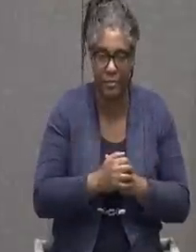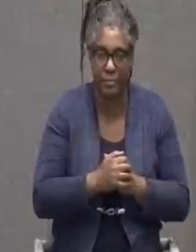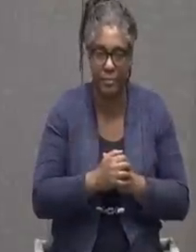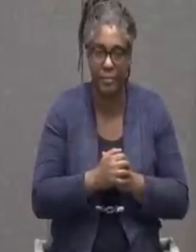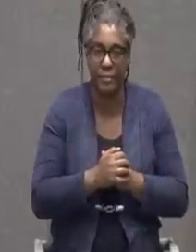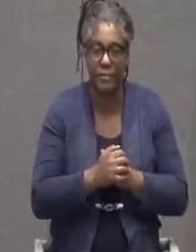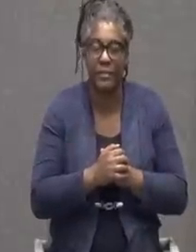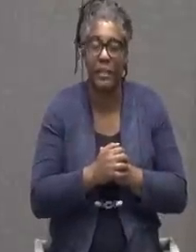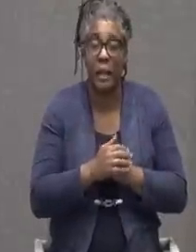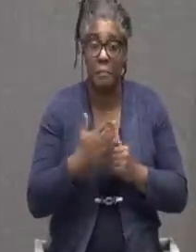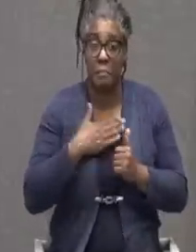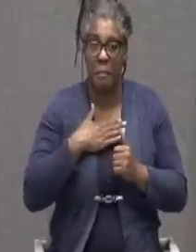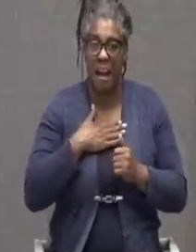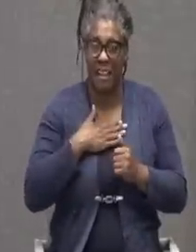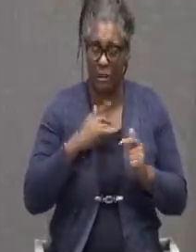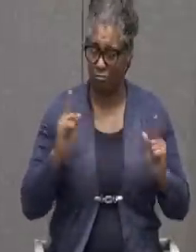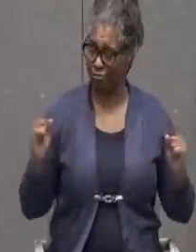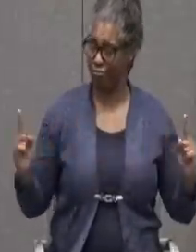gonna break it.